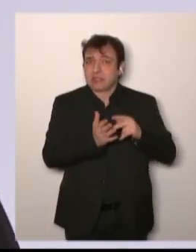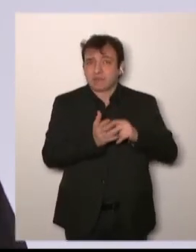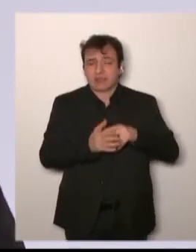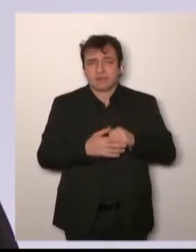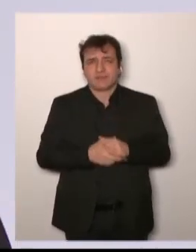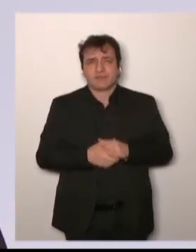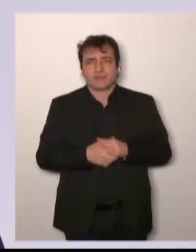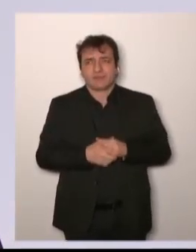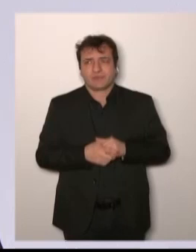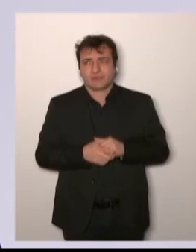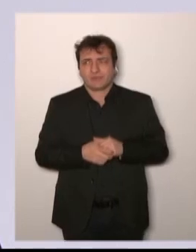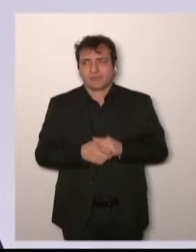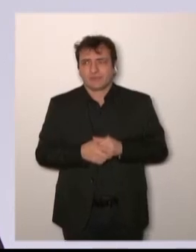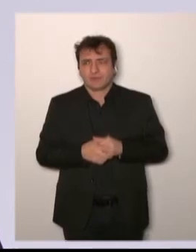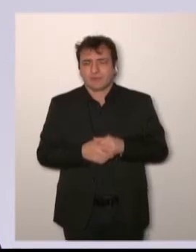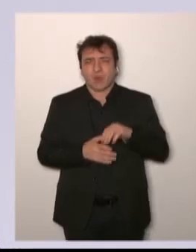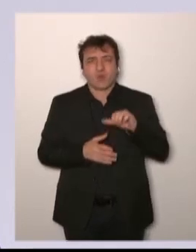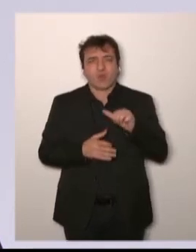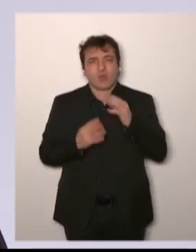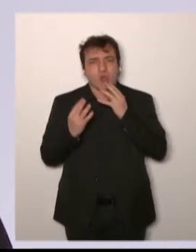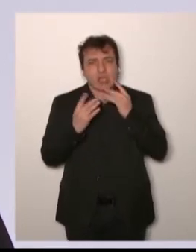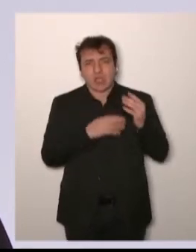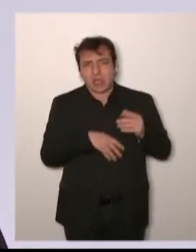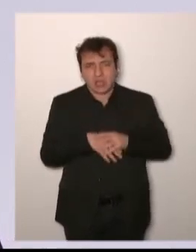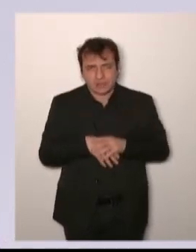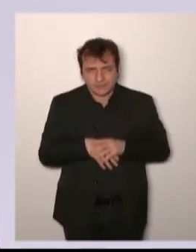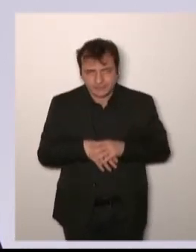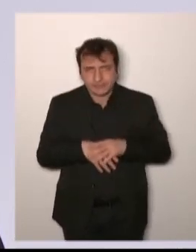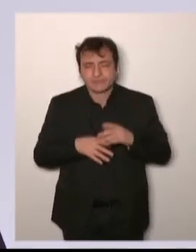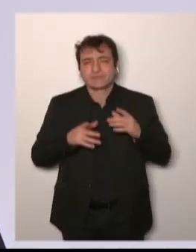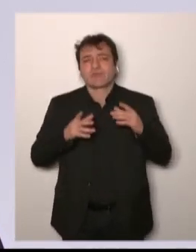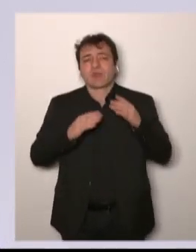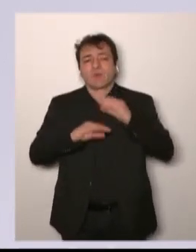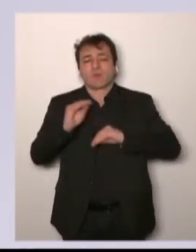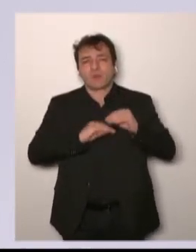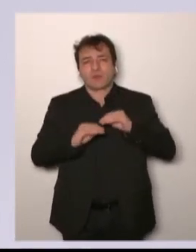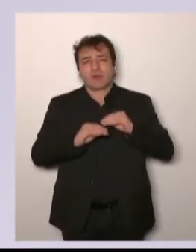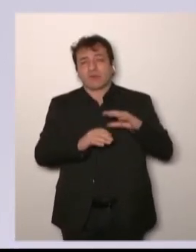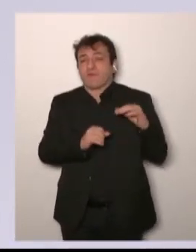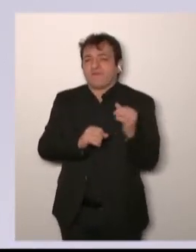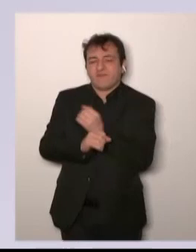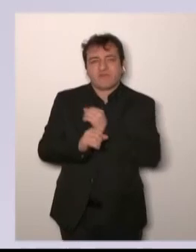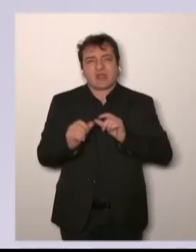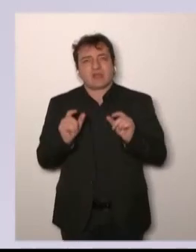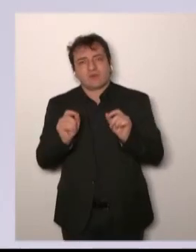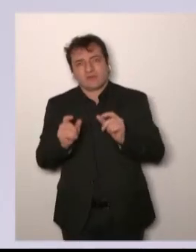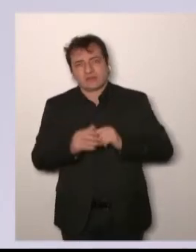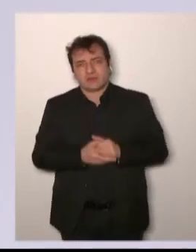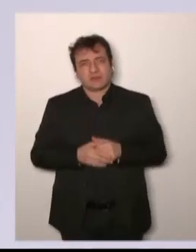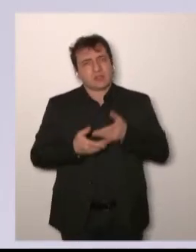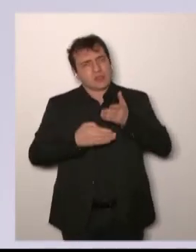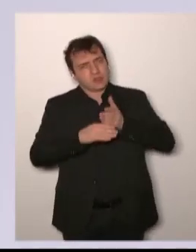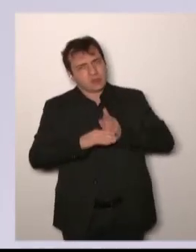Europe's Beating Cancer Plan, which is a political commitment to turn the tide against cancer and the stepping stone towards a